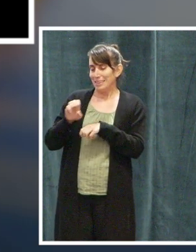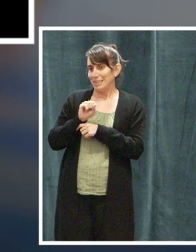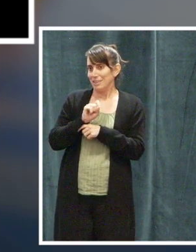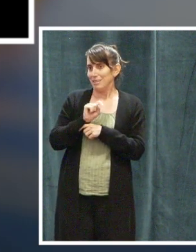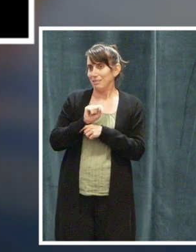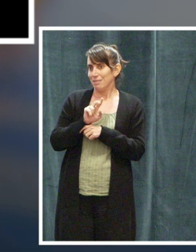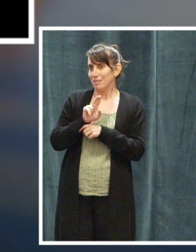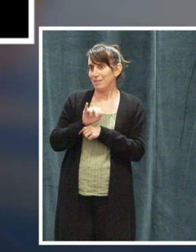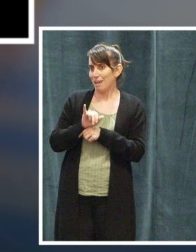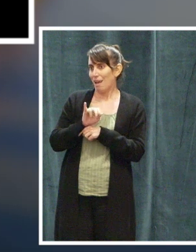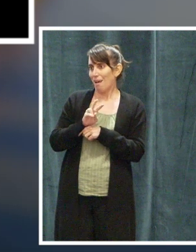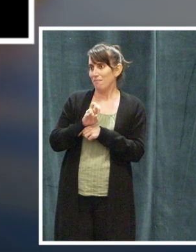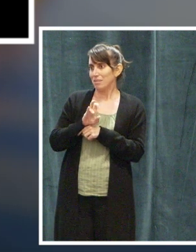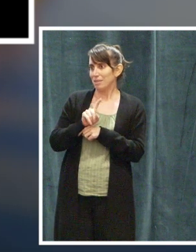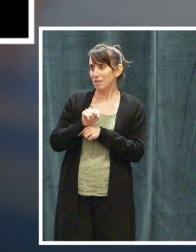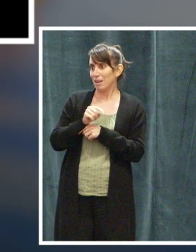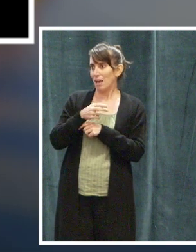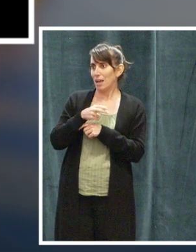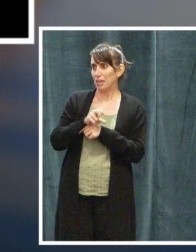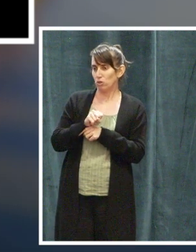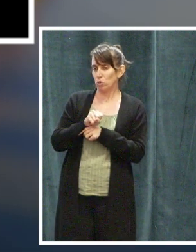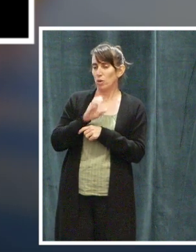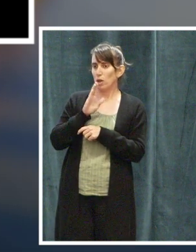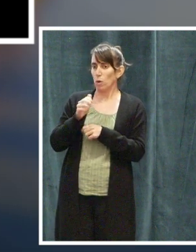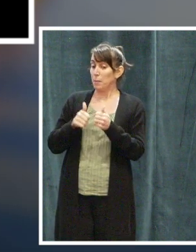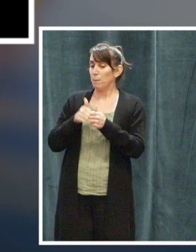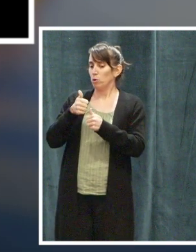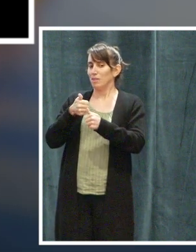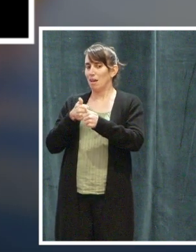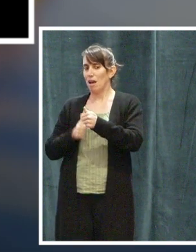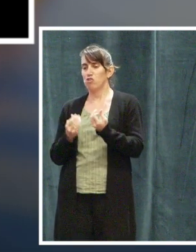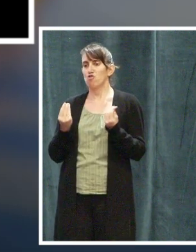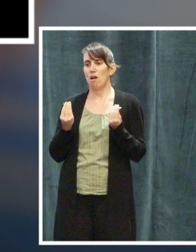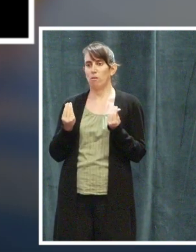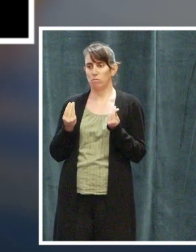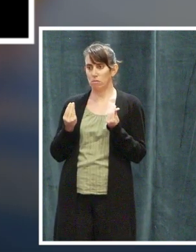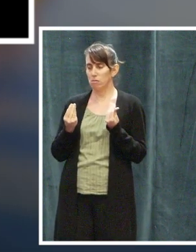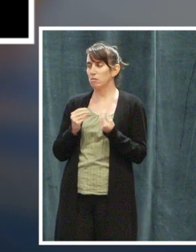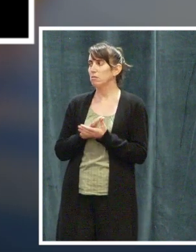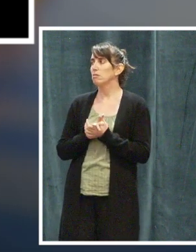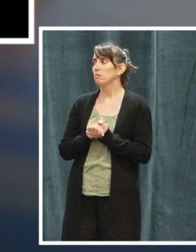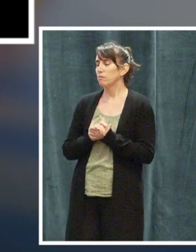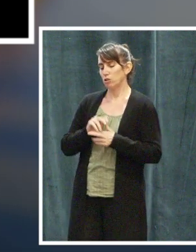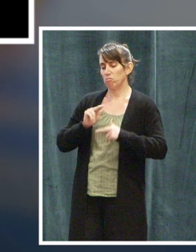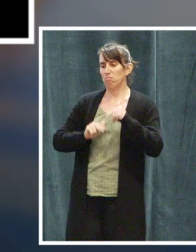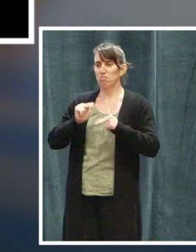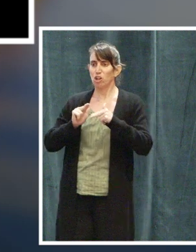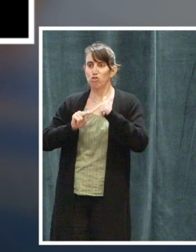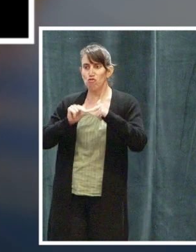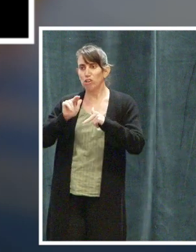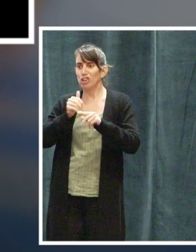School. It will be largely underground. So although there will be construction